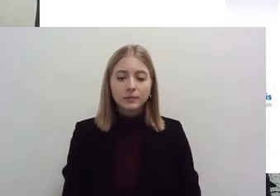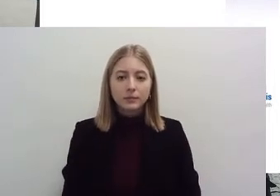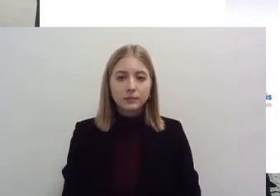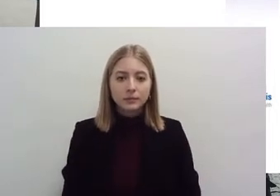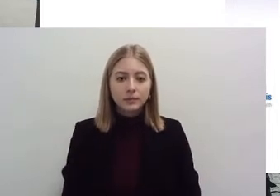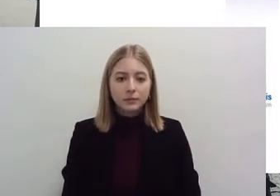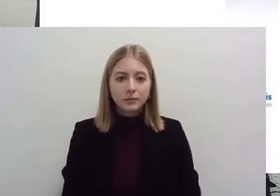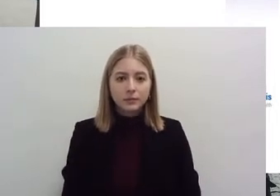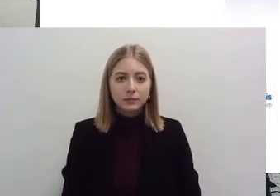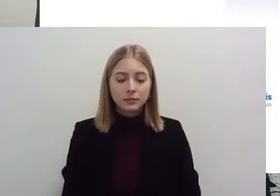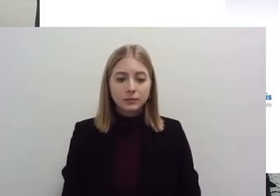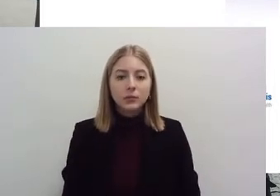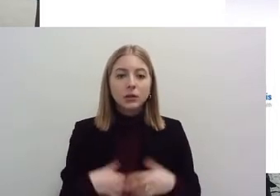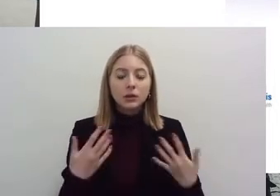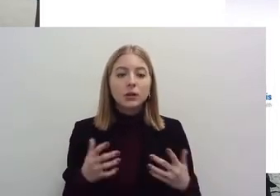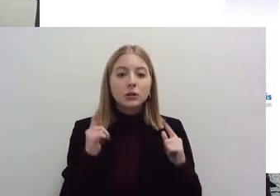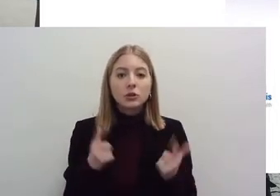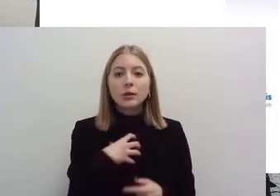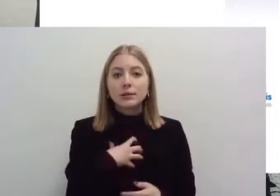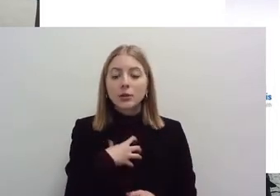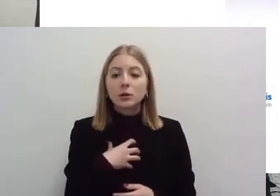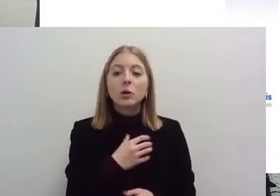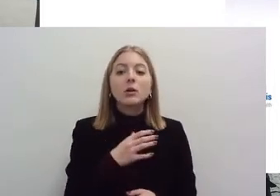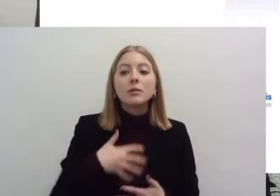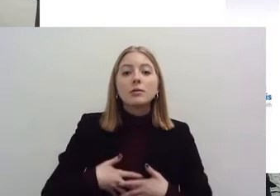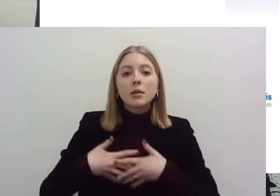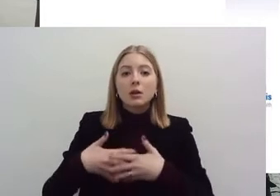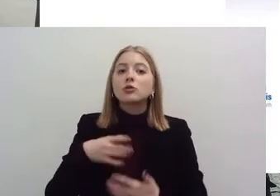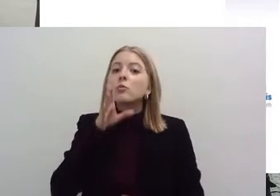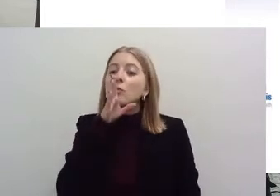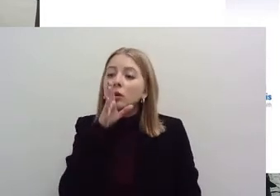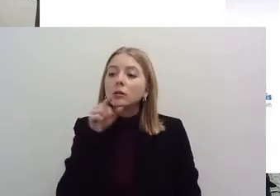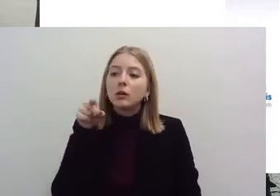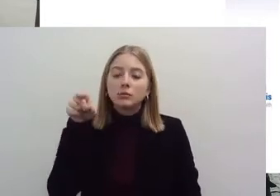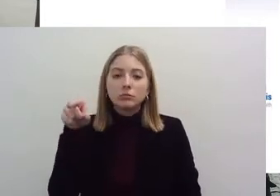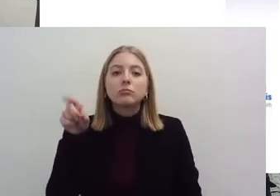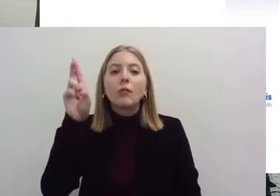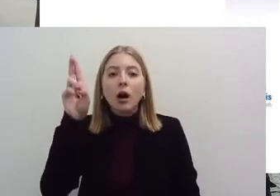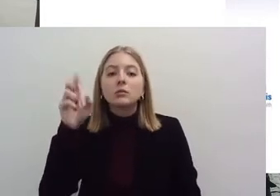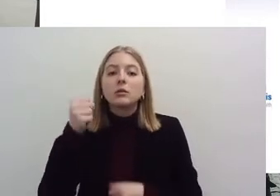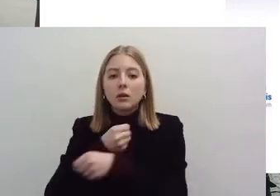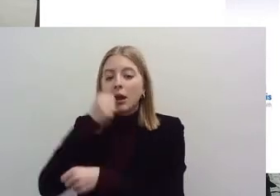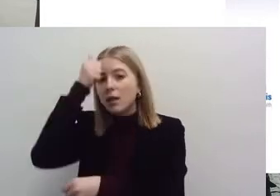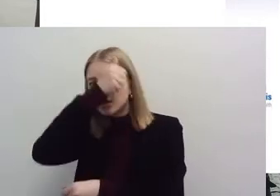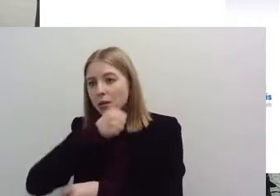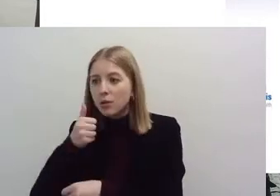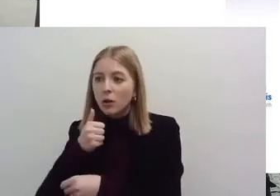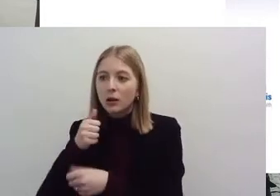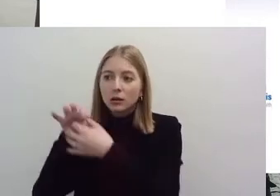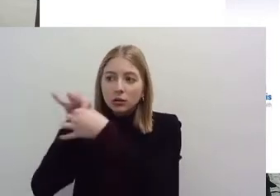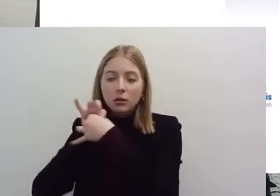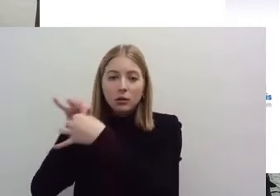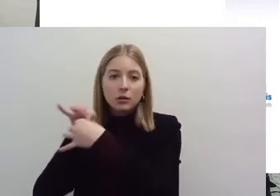offering extended and more frequent visits for vulnerable groups and things like that. And a strong emphasis